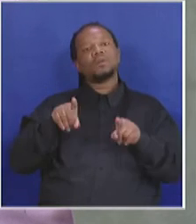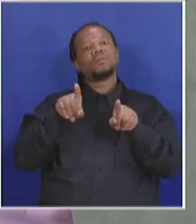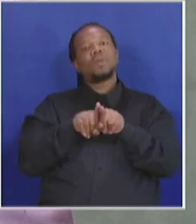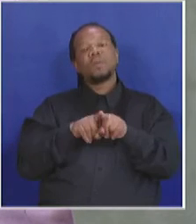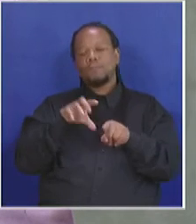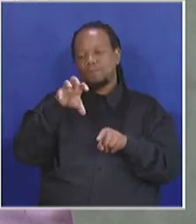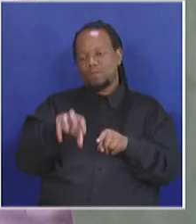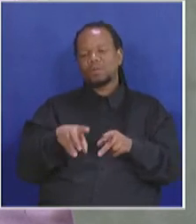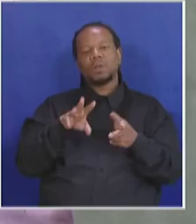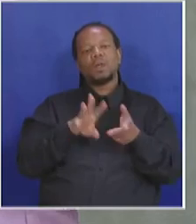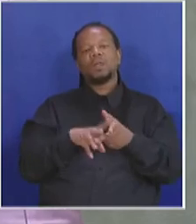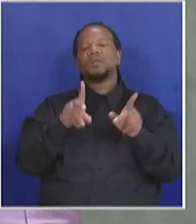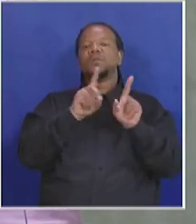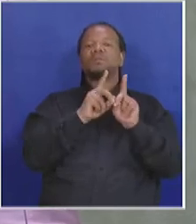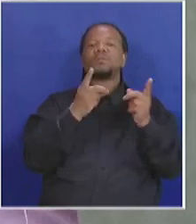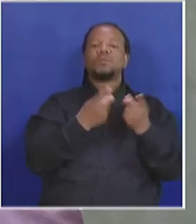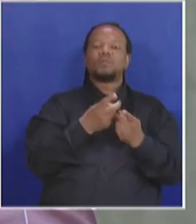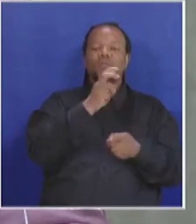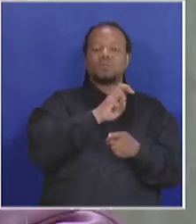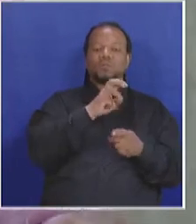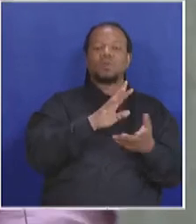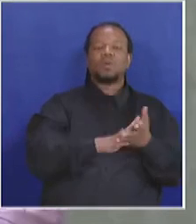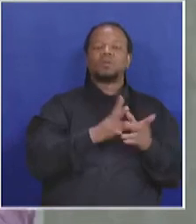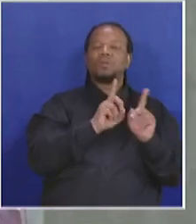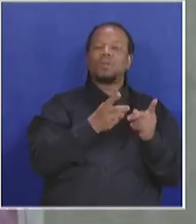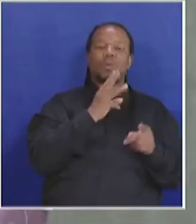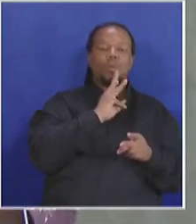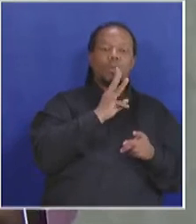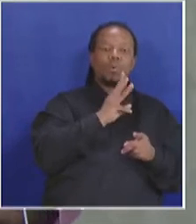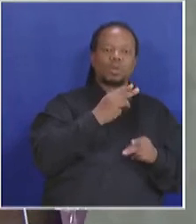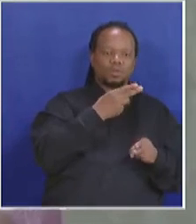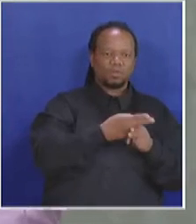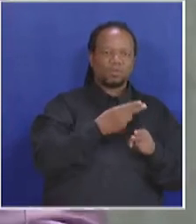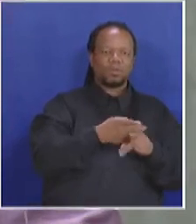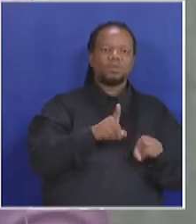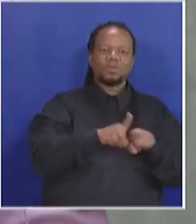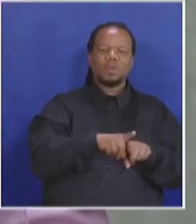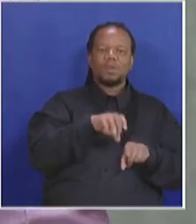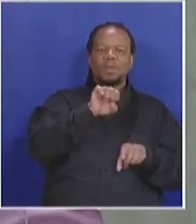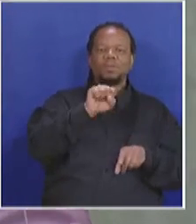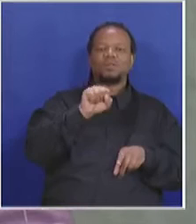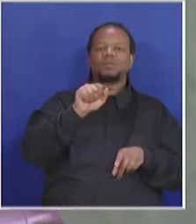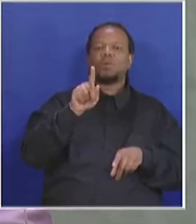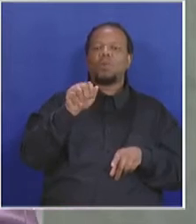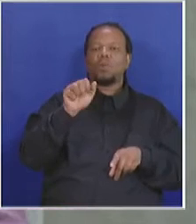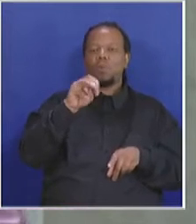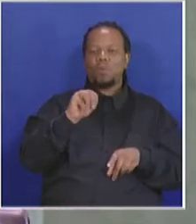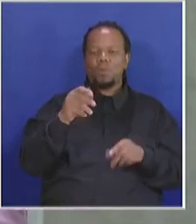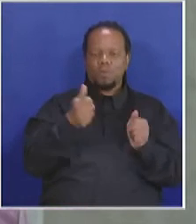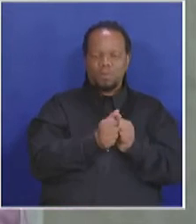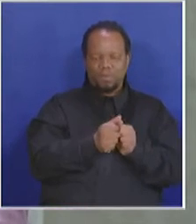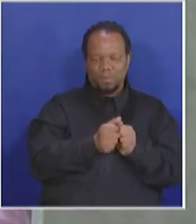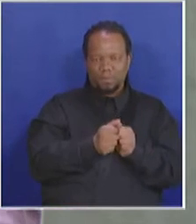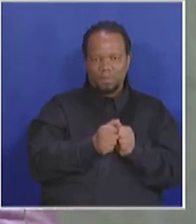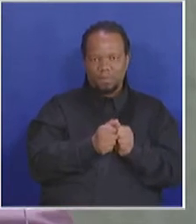national departments of roads and transport, water, sanitation, agriculture, as well as ESCOM. That all concerns raised